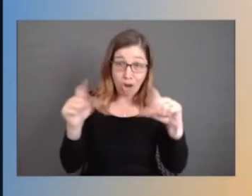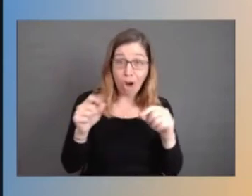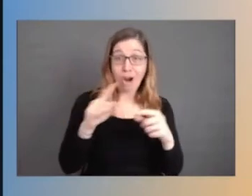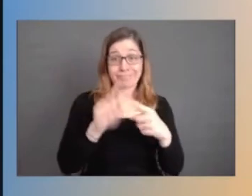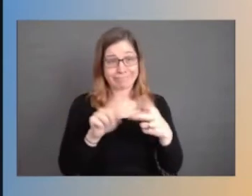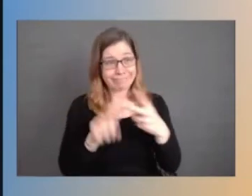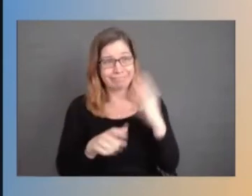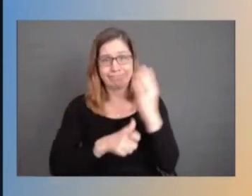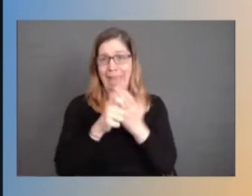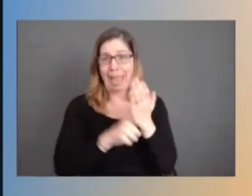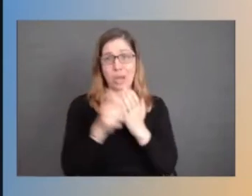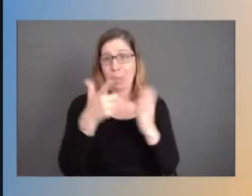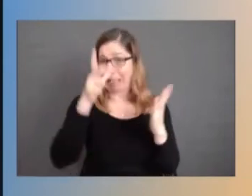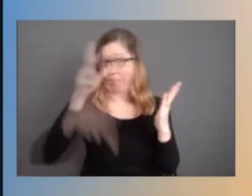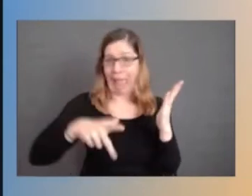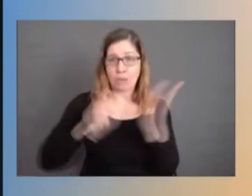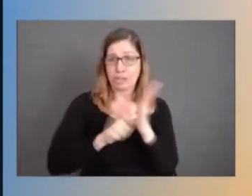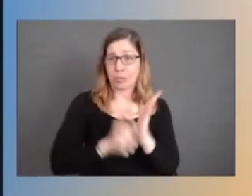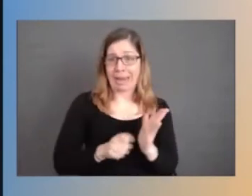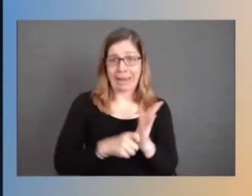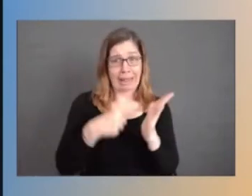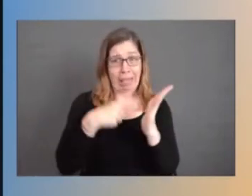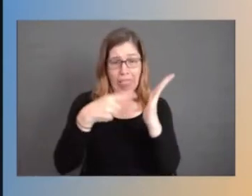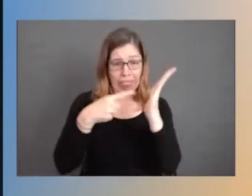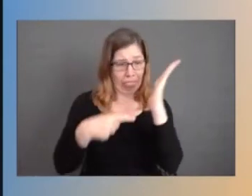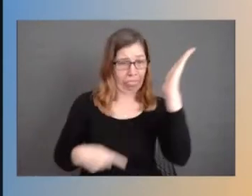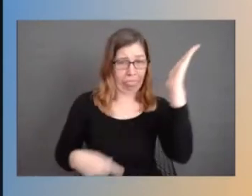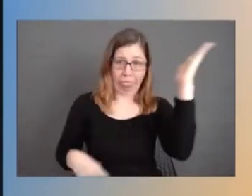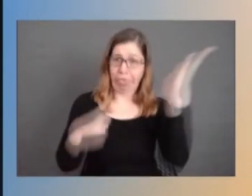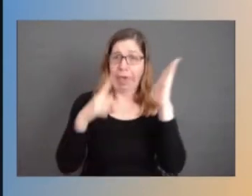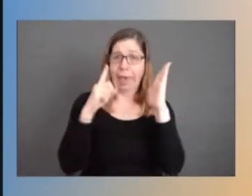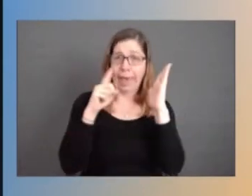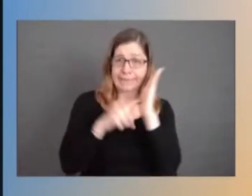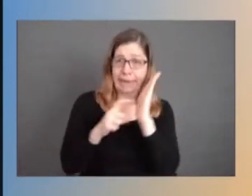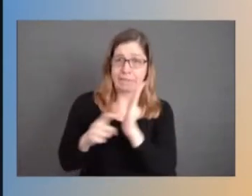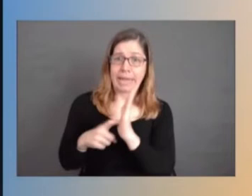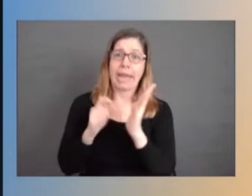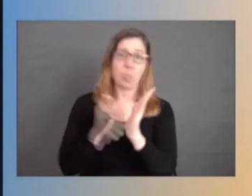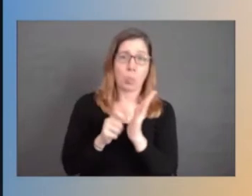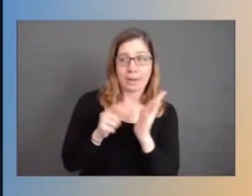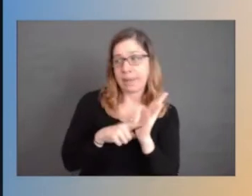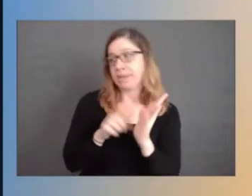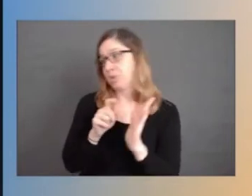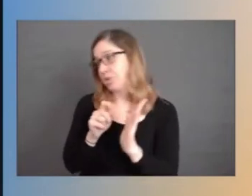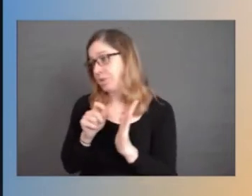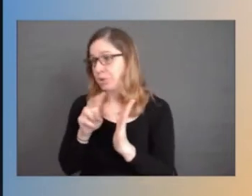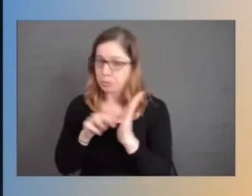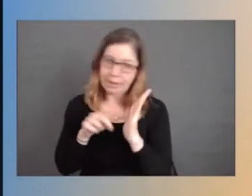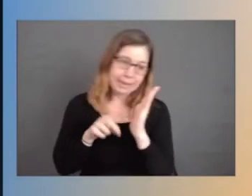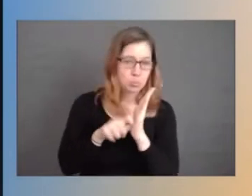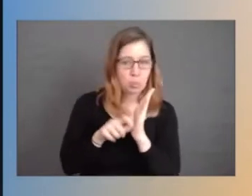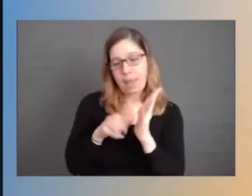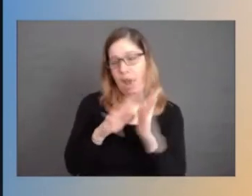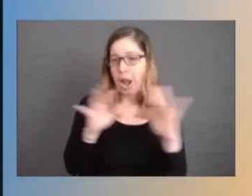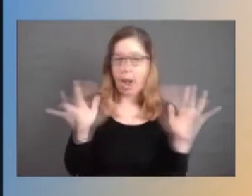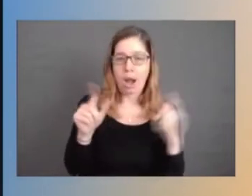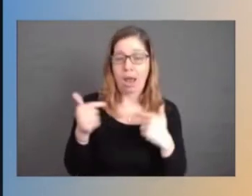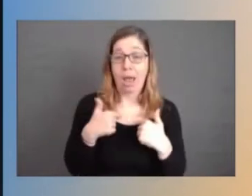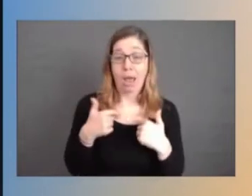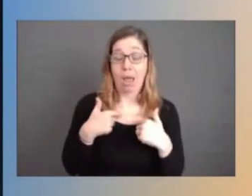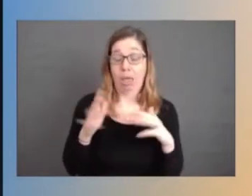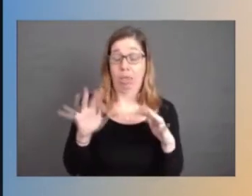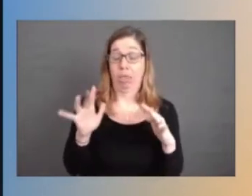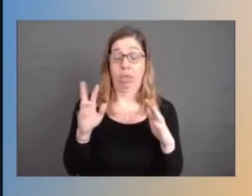with a bunch of registers and bit by bit identification of read this or write that. It was almost always really flaky. It